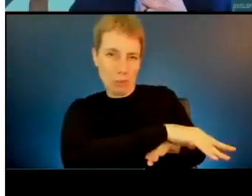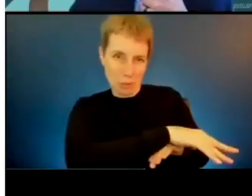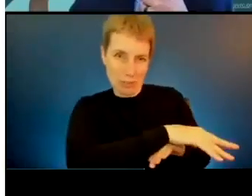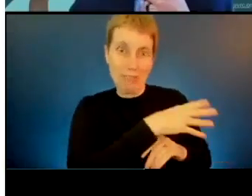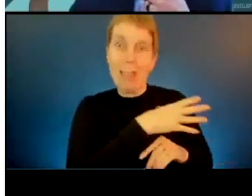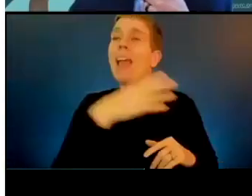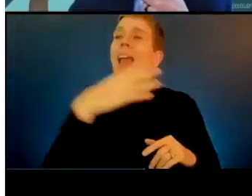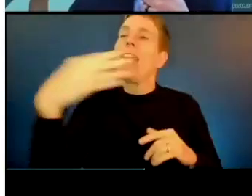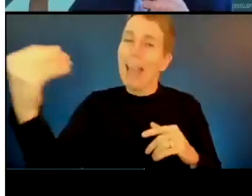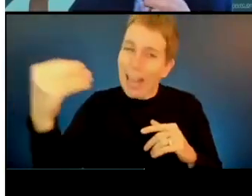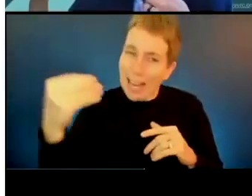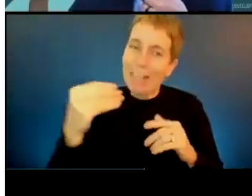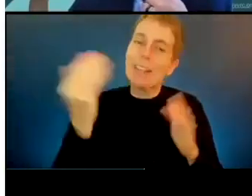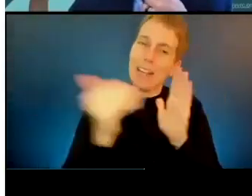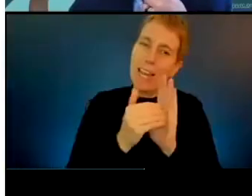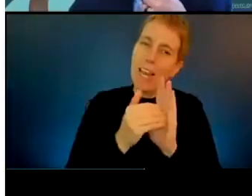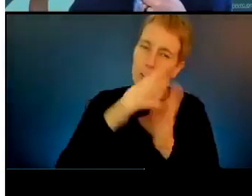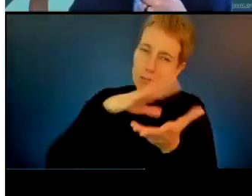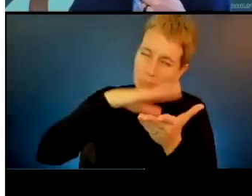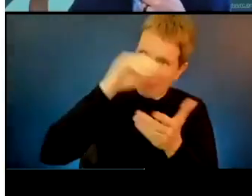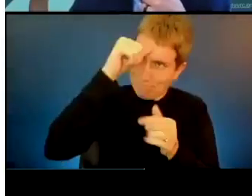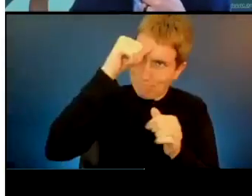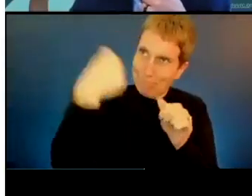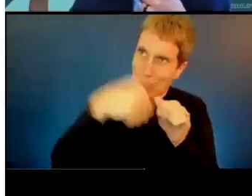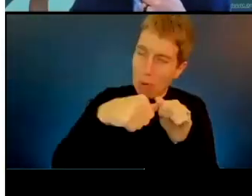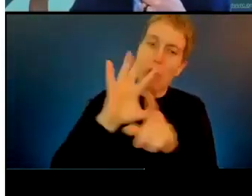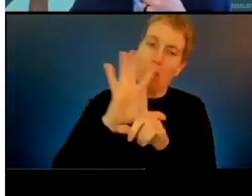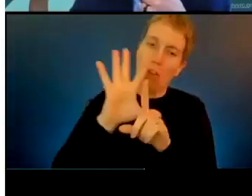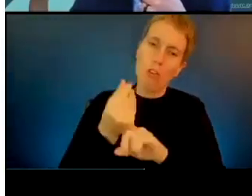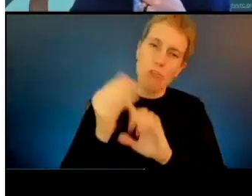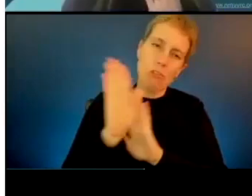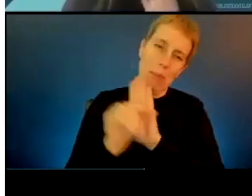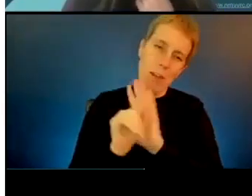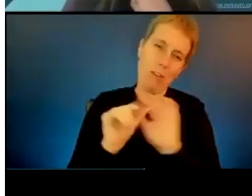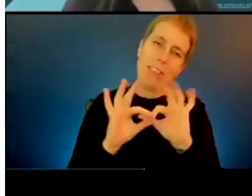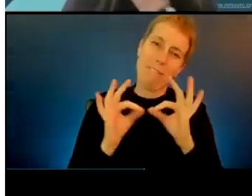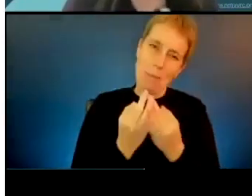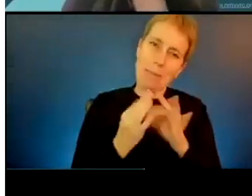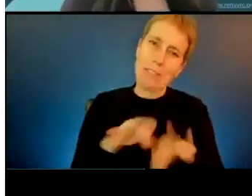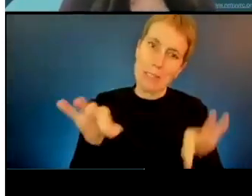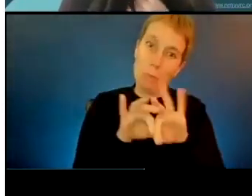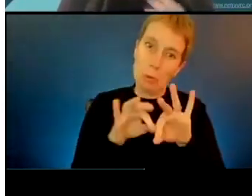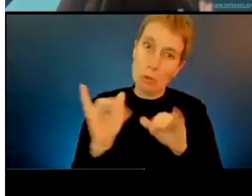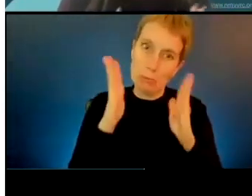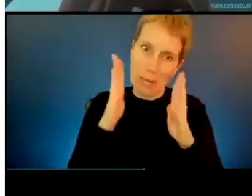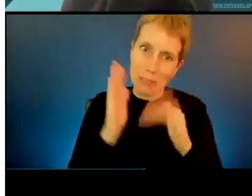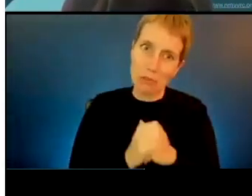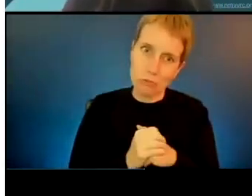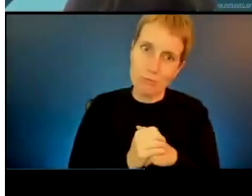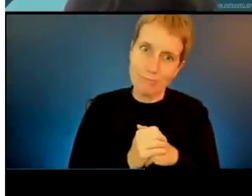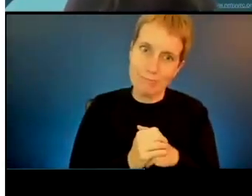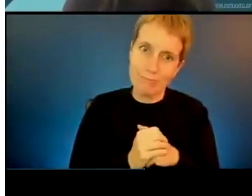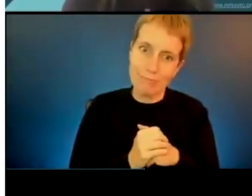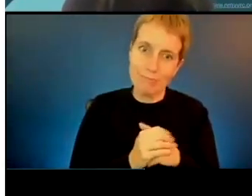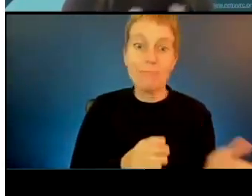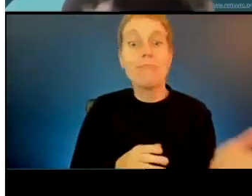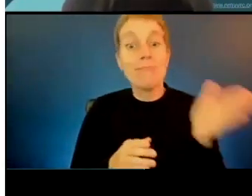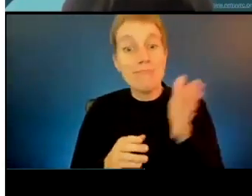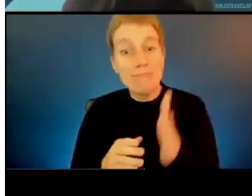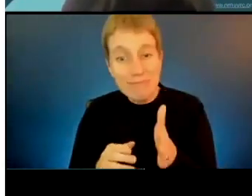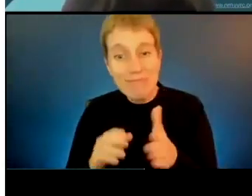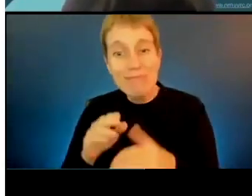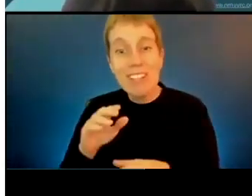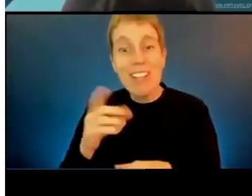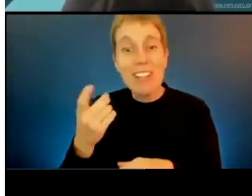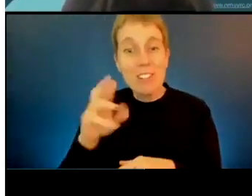Thank you, Rochelle. Dr. Moreland Johnson. I think most importantly is the impact of mass violence doesn't